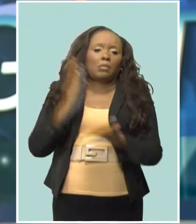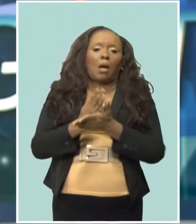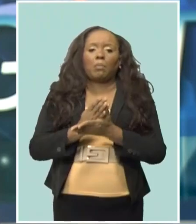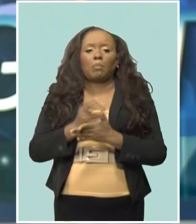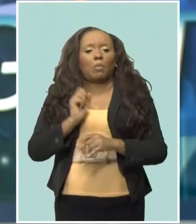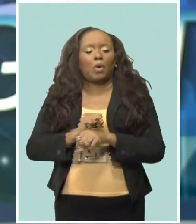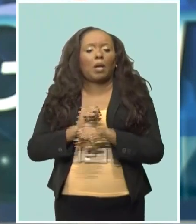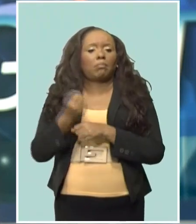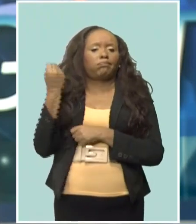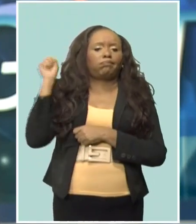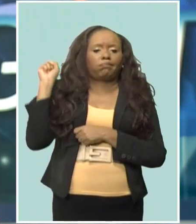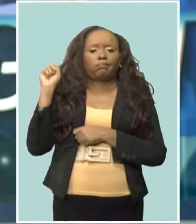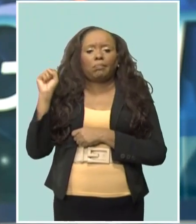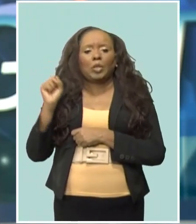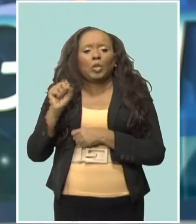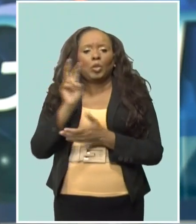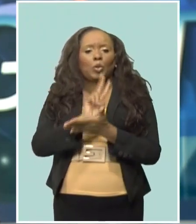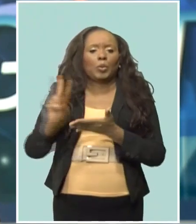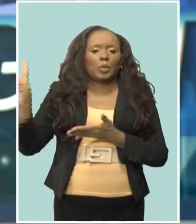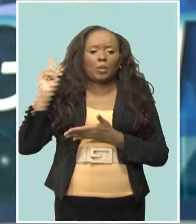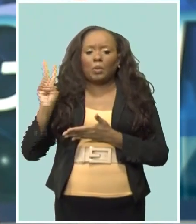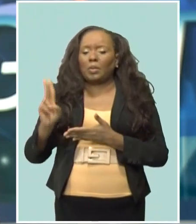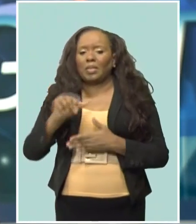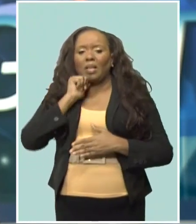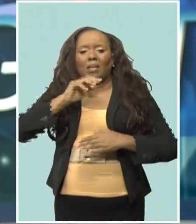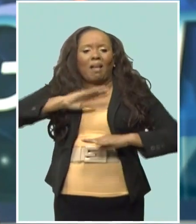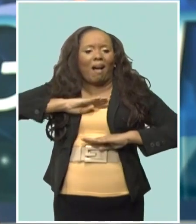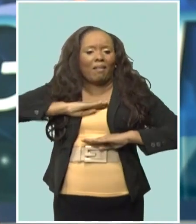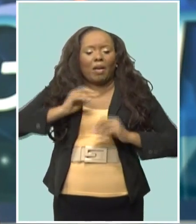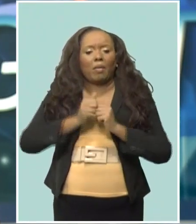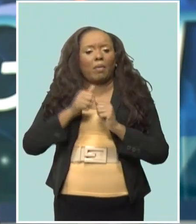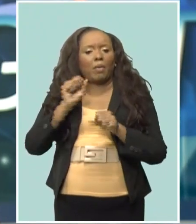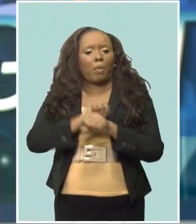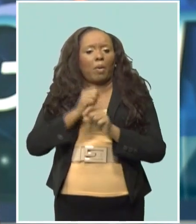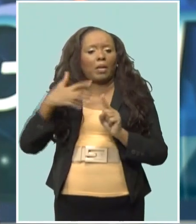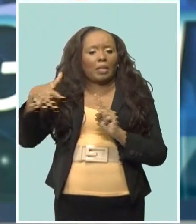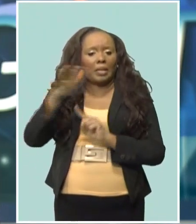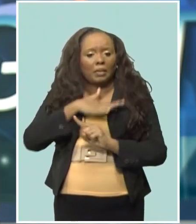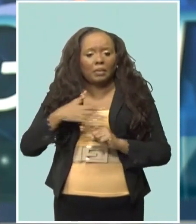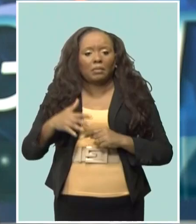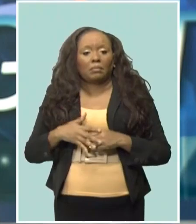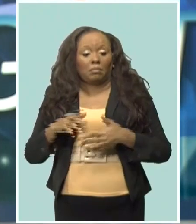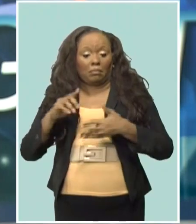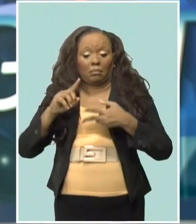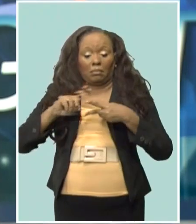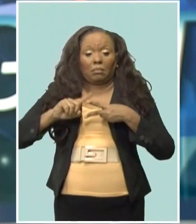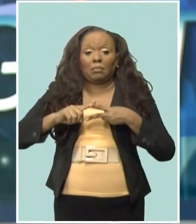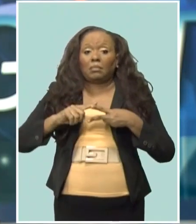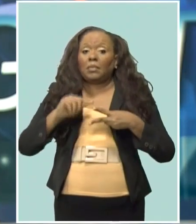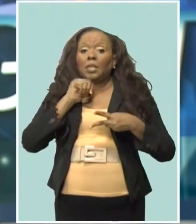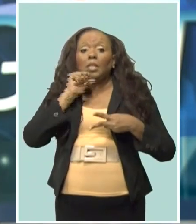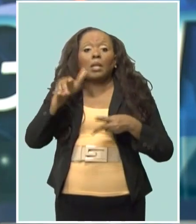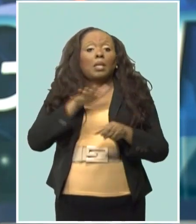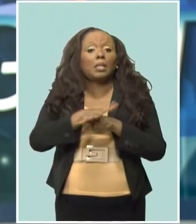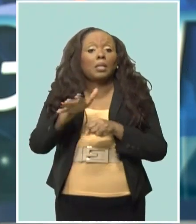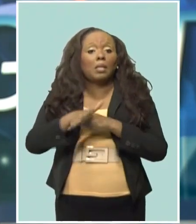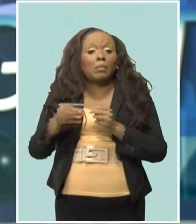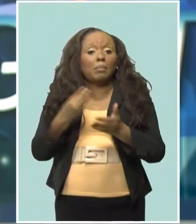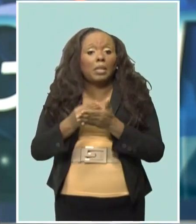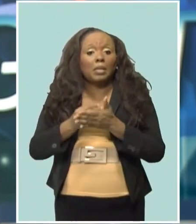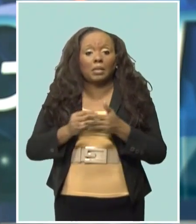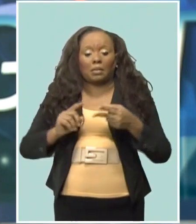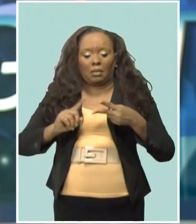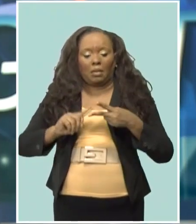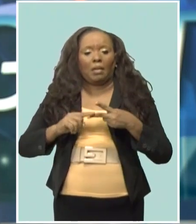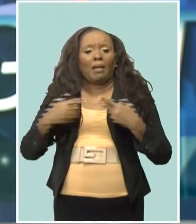deep dissatisfaction with working conditions, including inadequate wages and health and safety concerns. BWU's